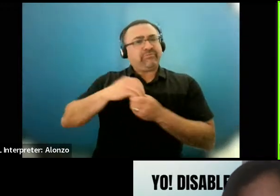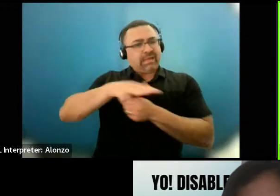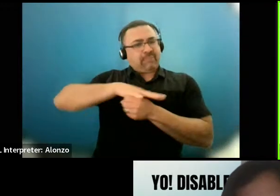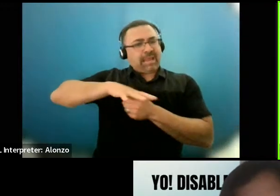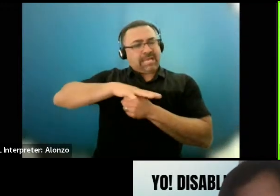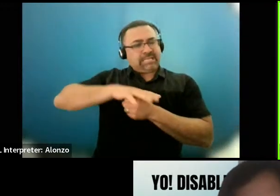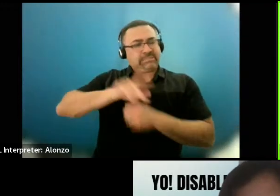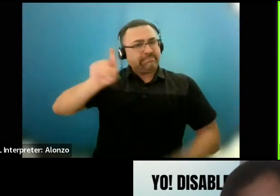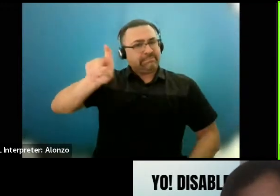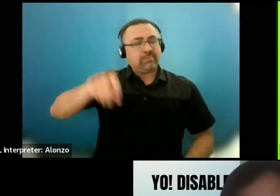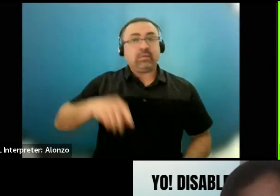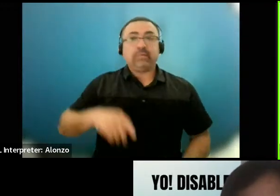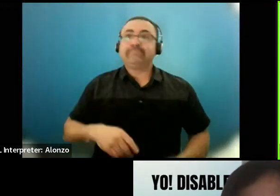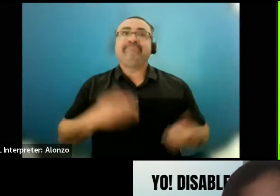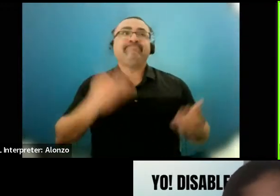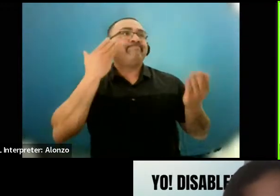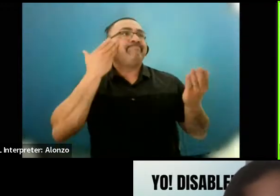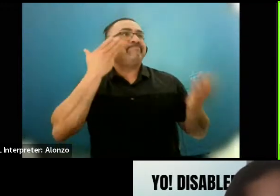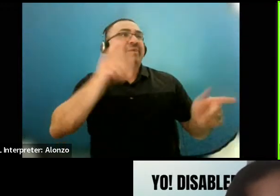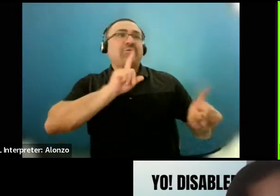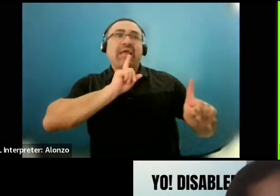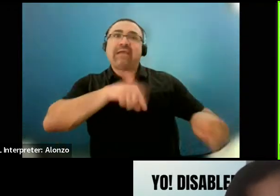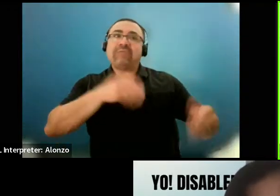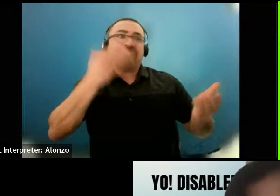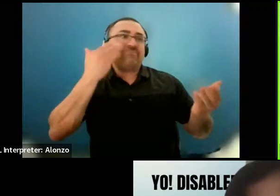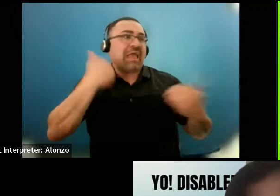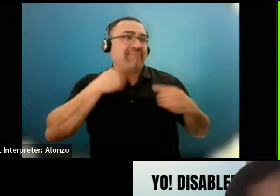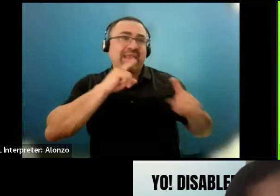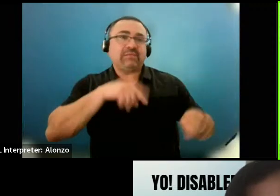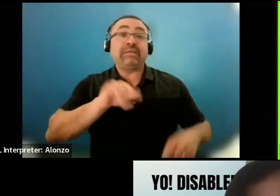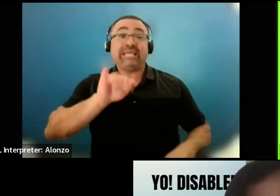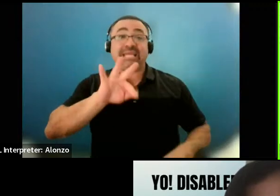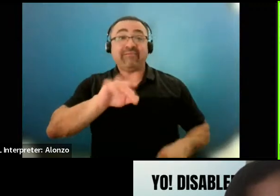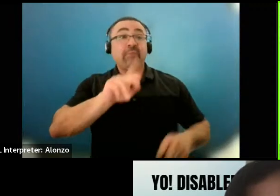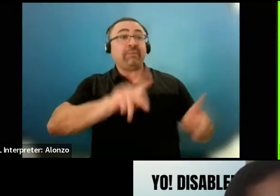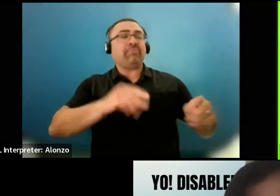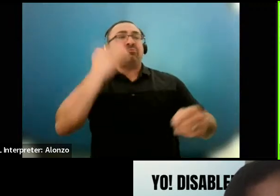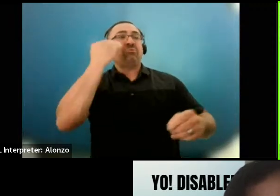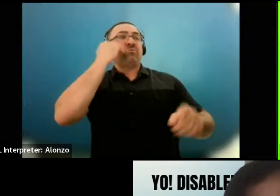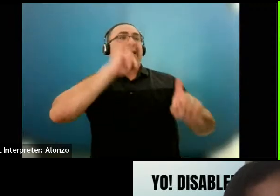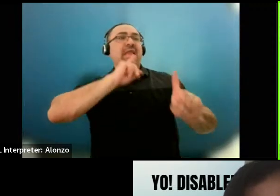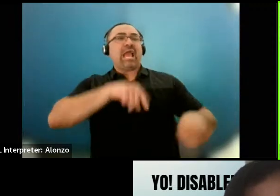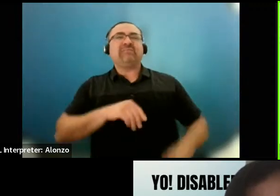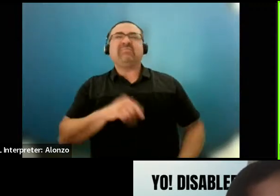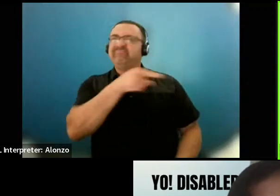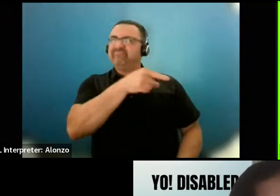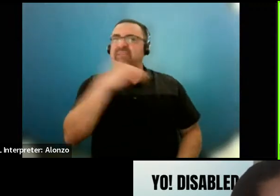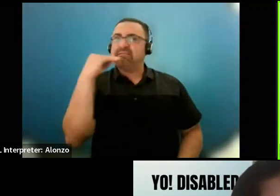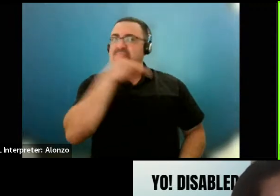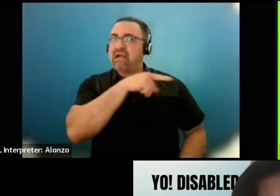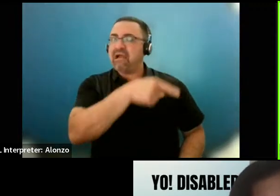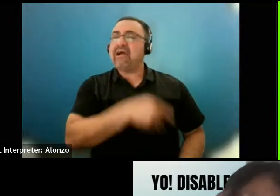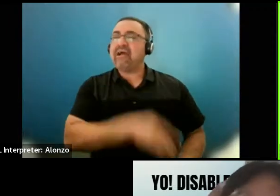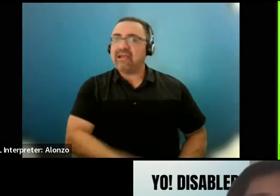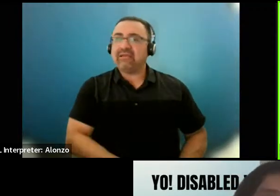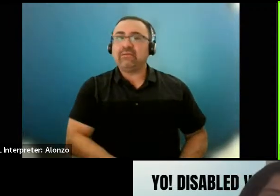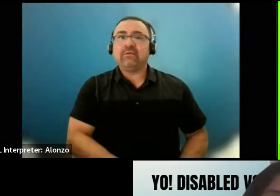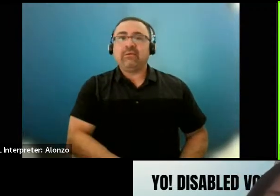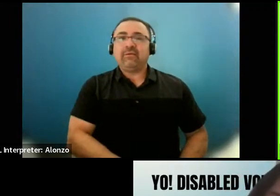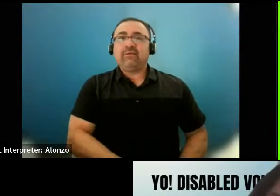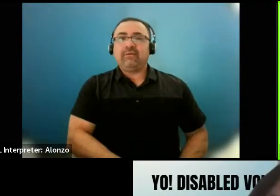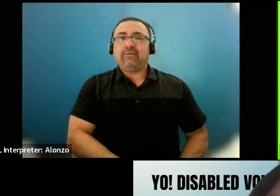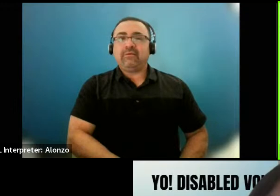You know what? I don't have the answer. And anybody who tells you they do, I'm going to call a liar, because I think